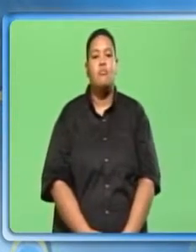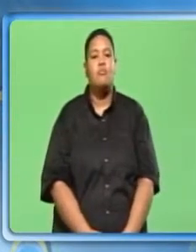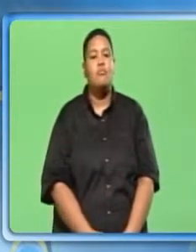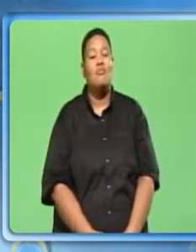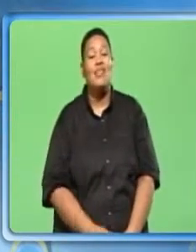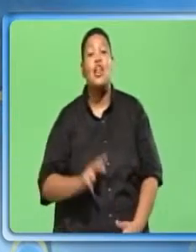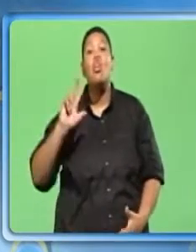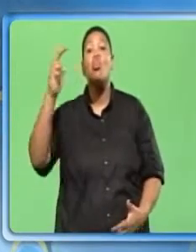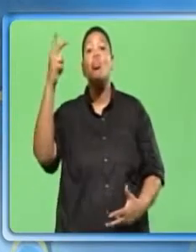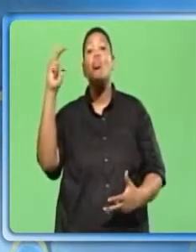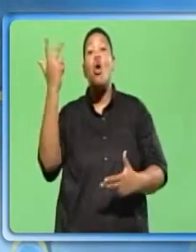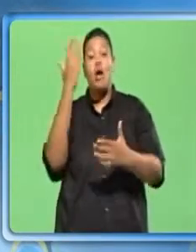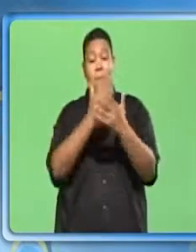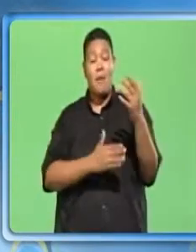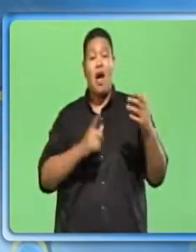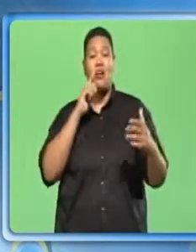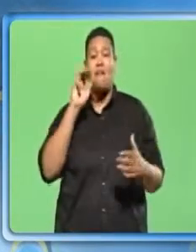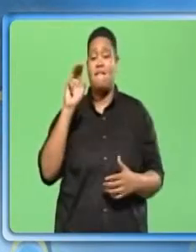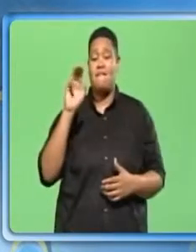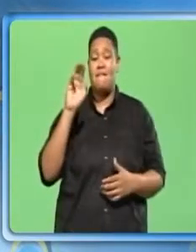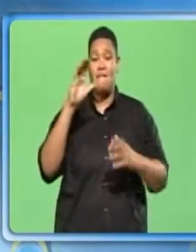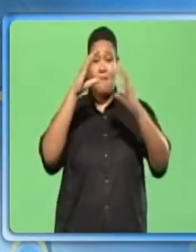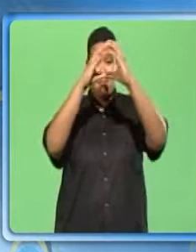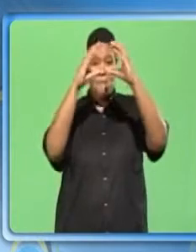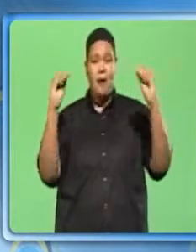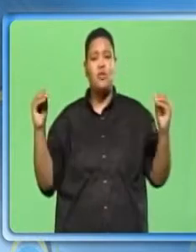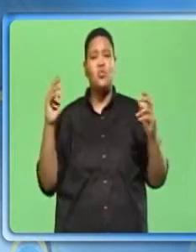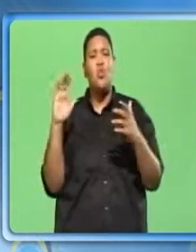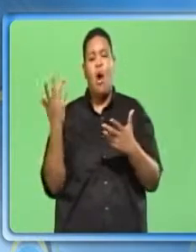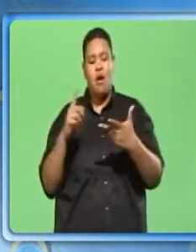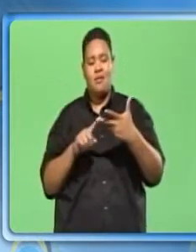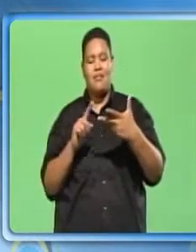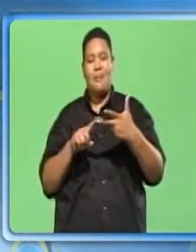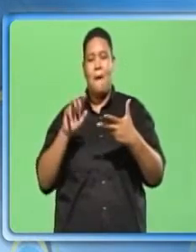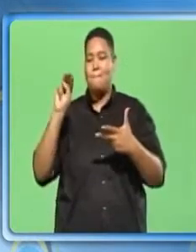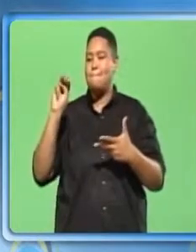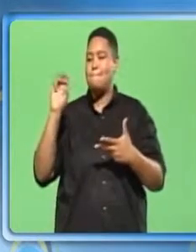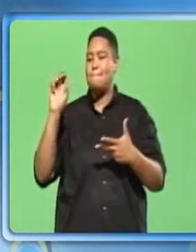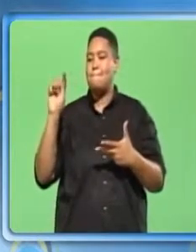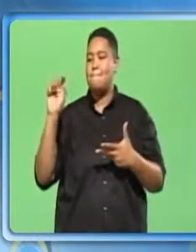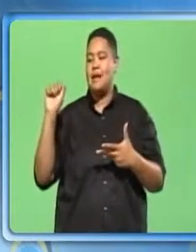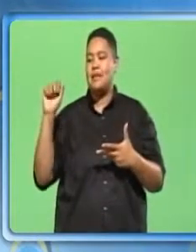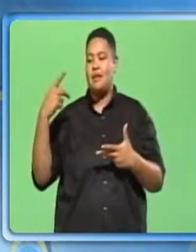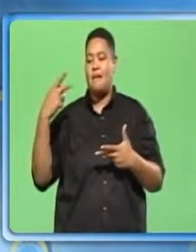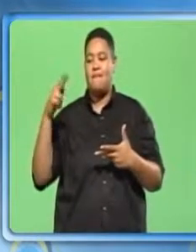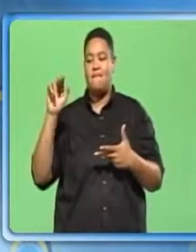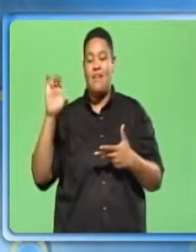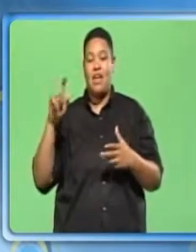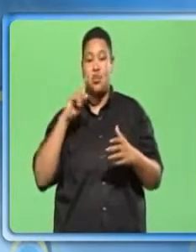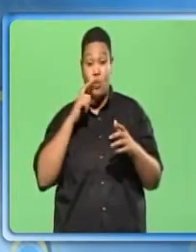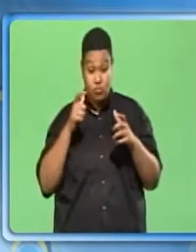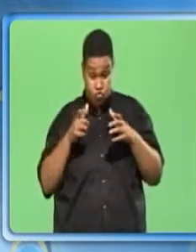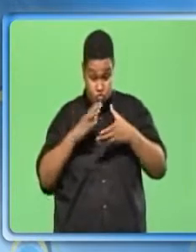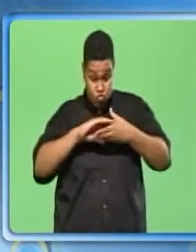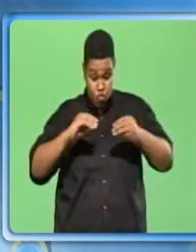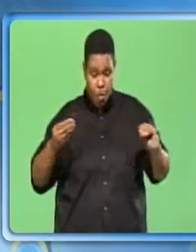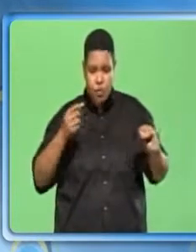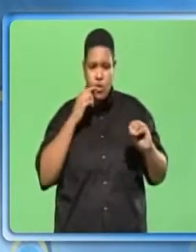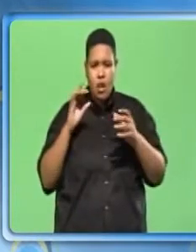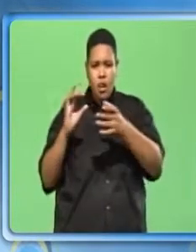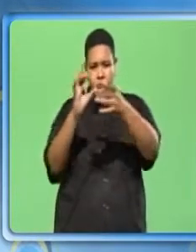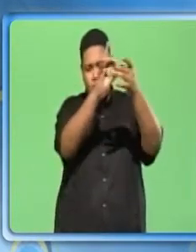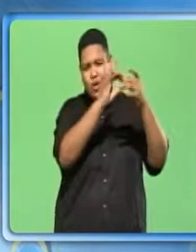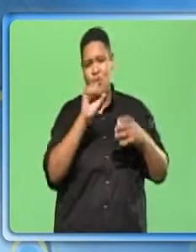The third phase of mitosis is metaphase. At this stage, the chromosomes line up around the equator of the spindle